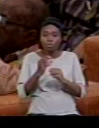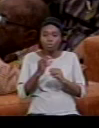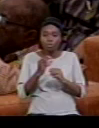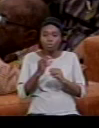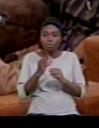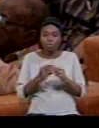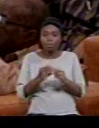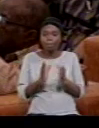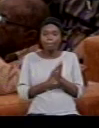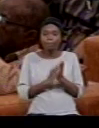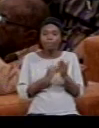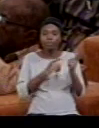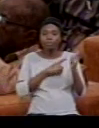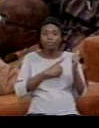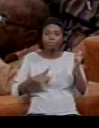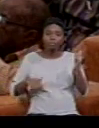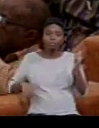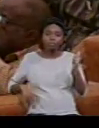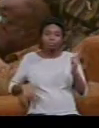Praise the Lord.